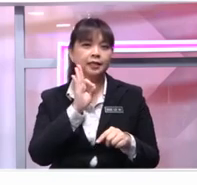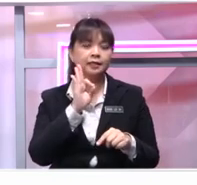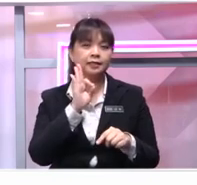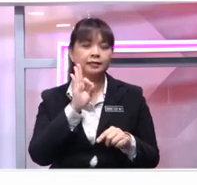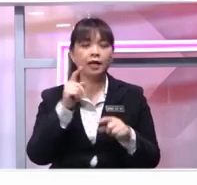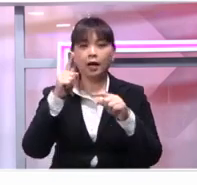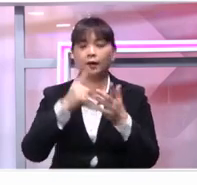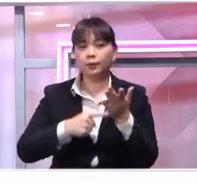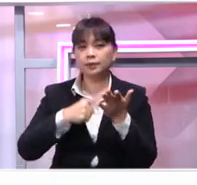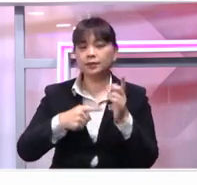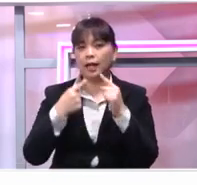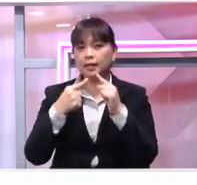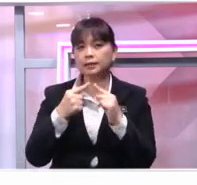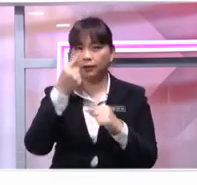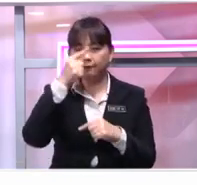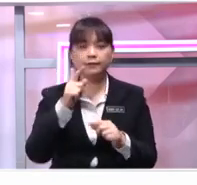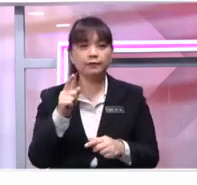What's your answer for number six?